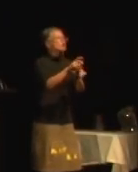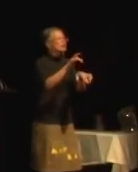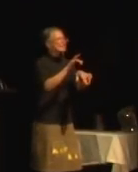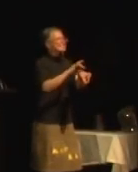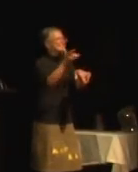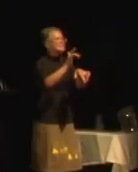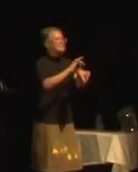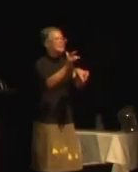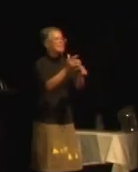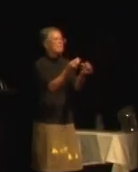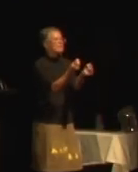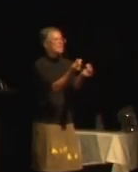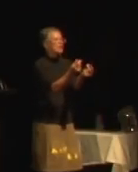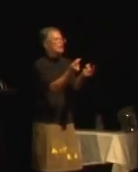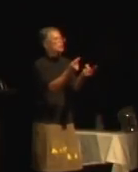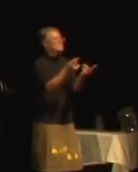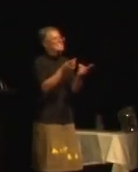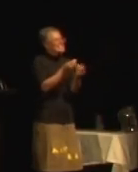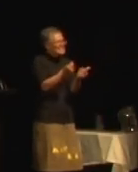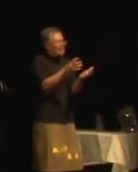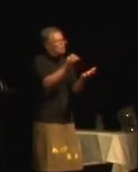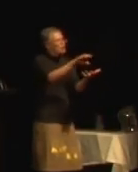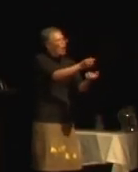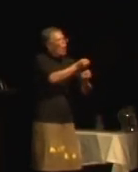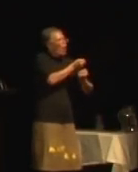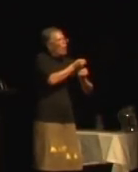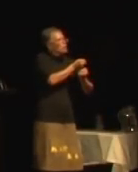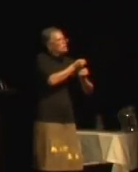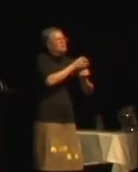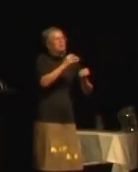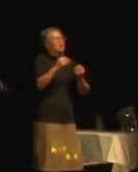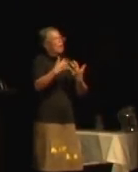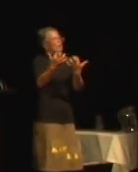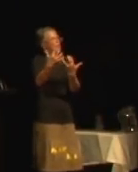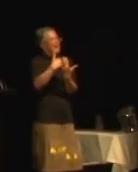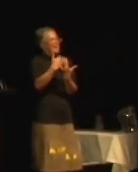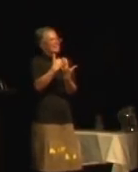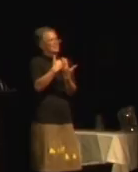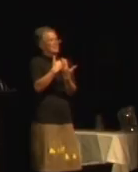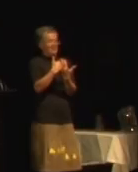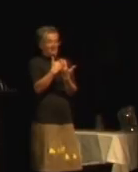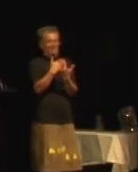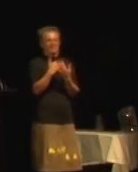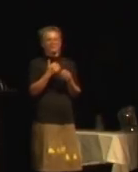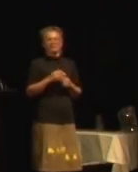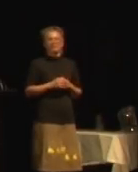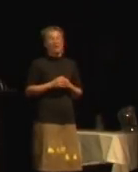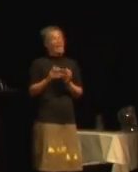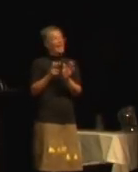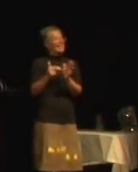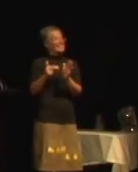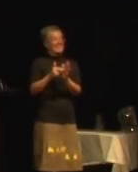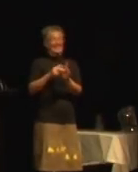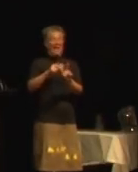wholly digitized and made available through open access. So when I was researching this topic, Stuart Yates pointed me to the NZ Electronic